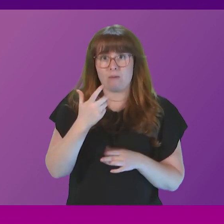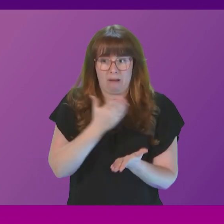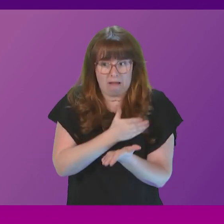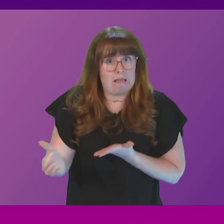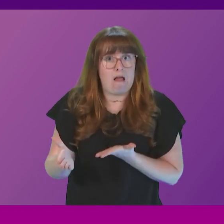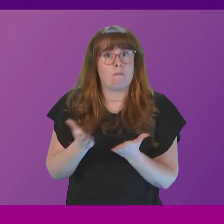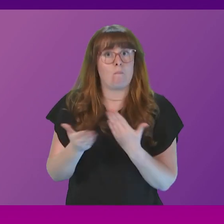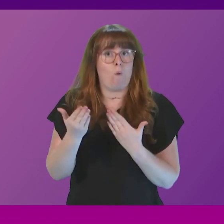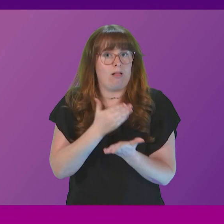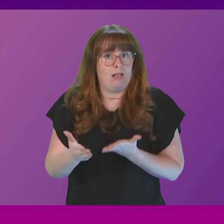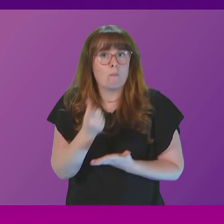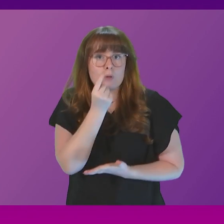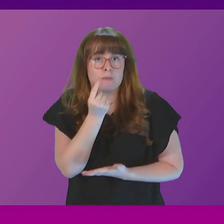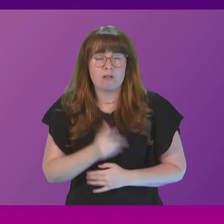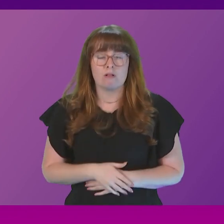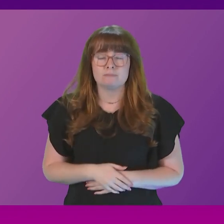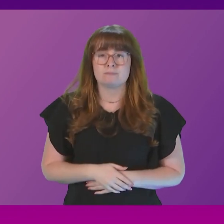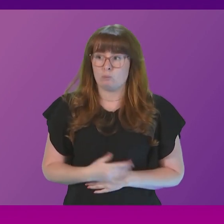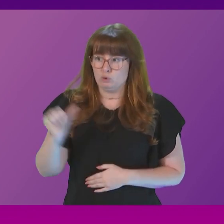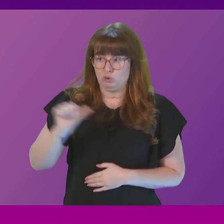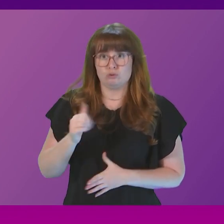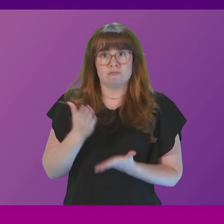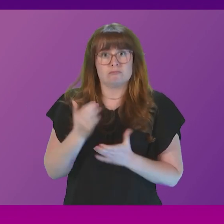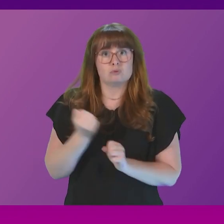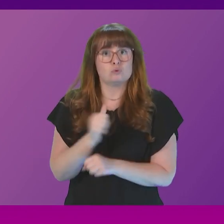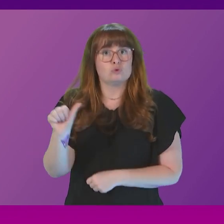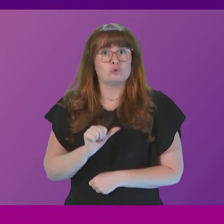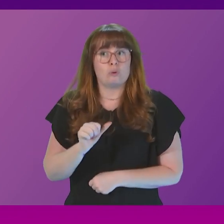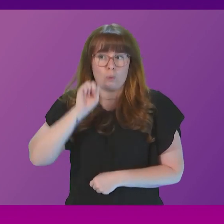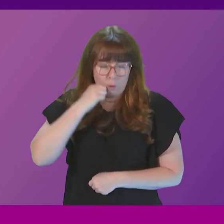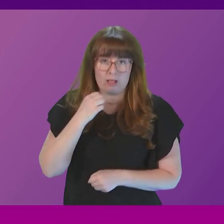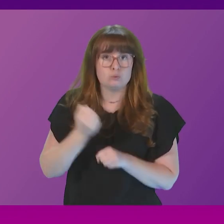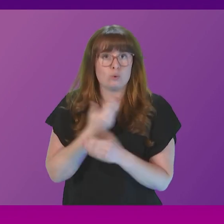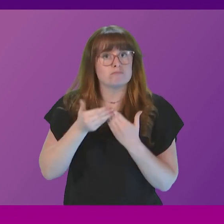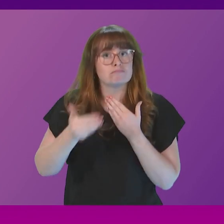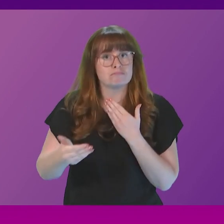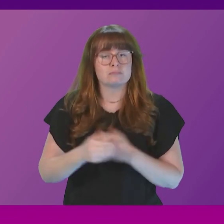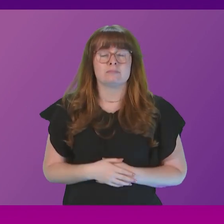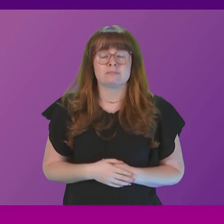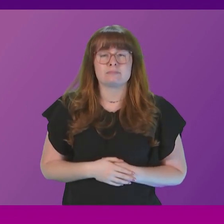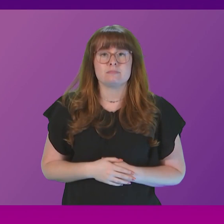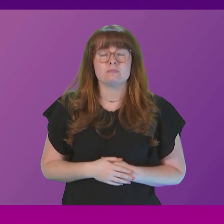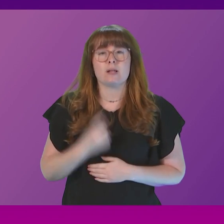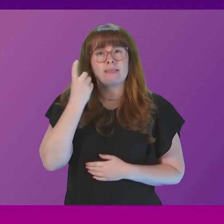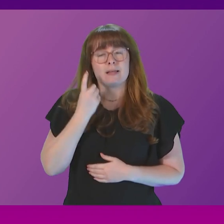explicit, we should do that, and we will do that. In terms